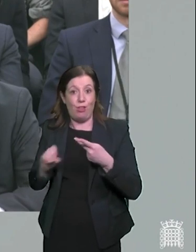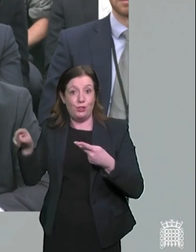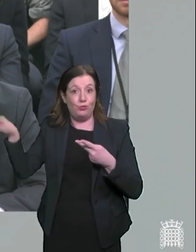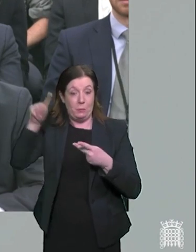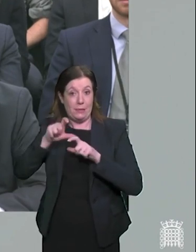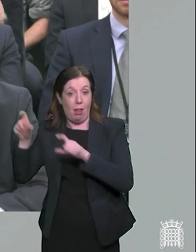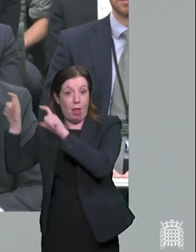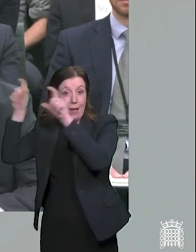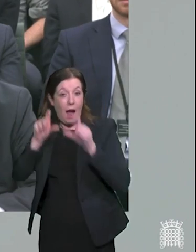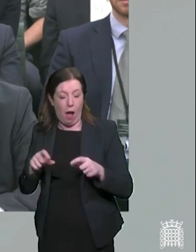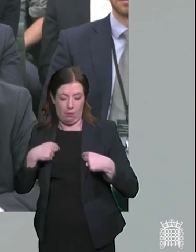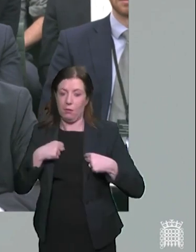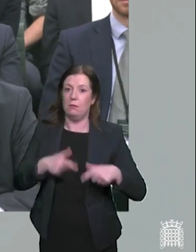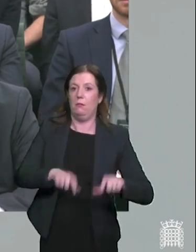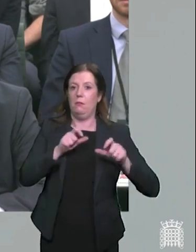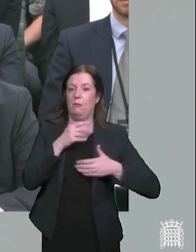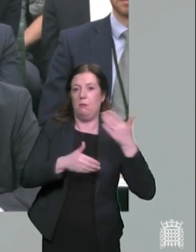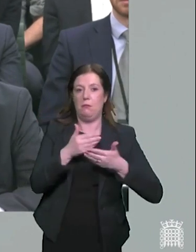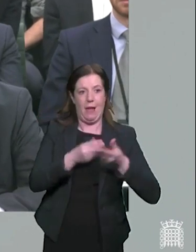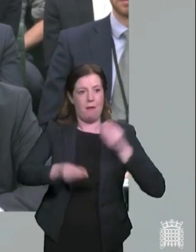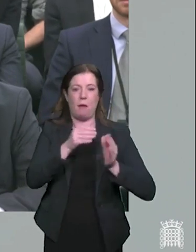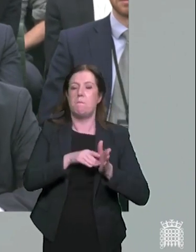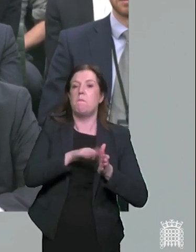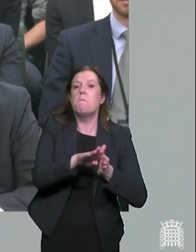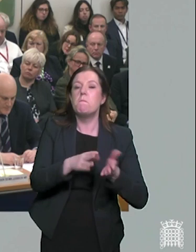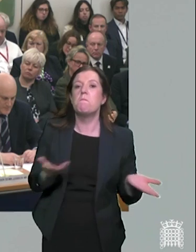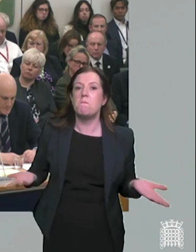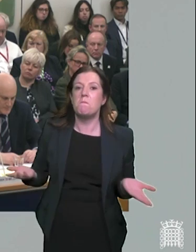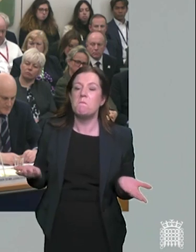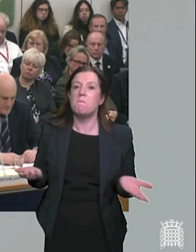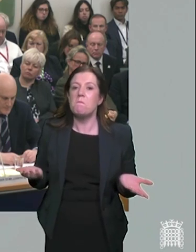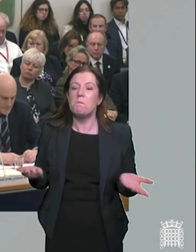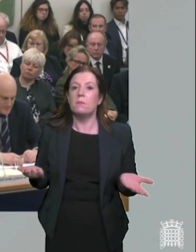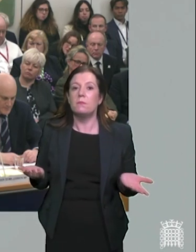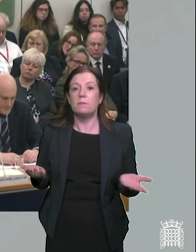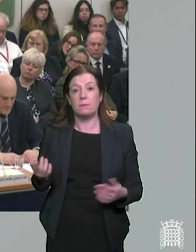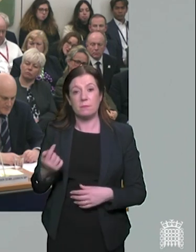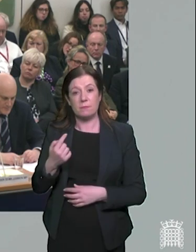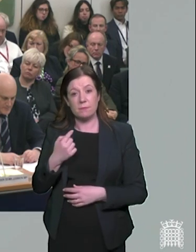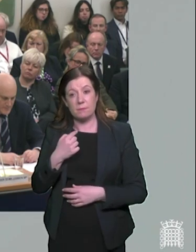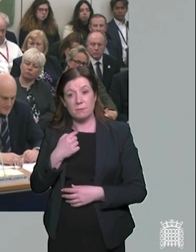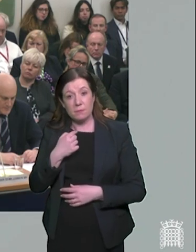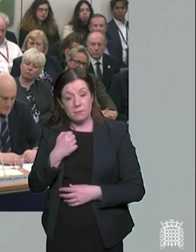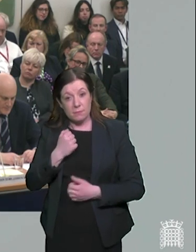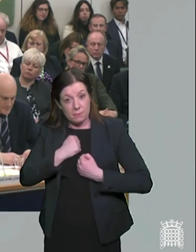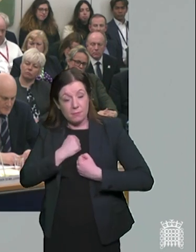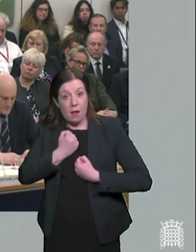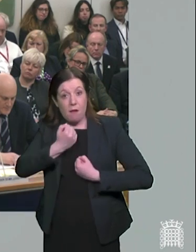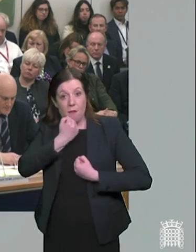European country, with all the social and economic benefits that entailed, and still to have a lower excess